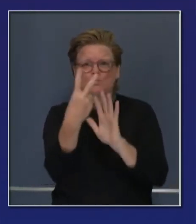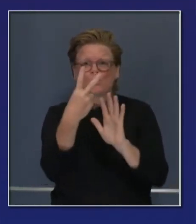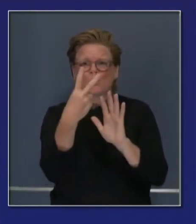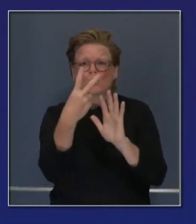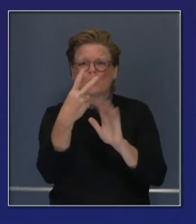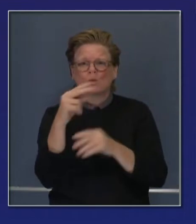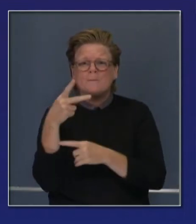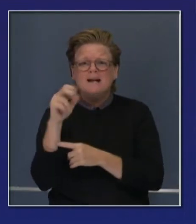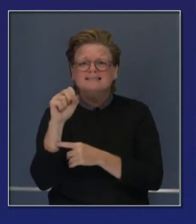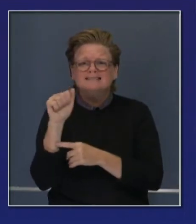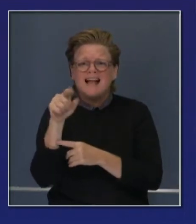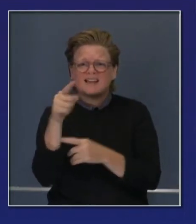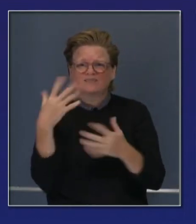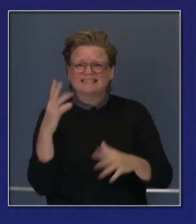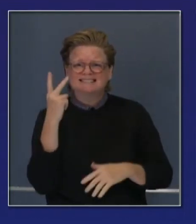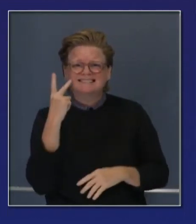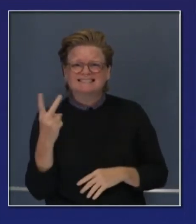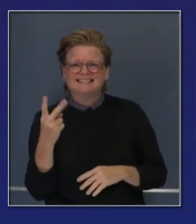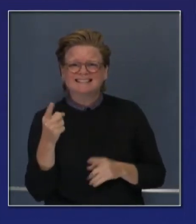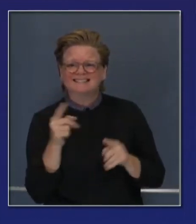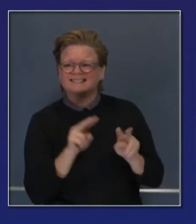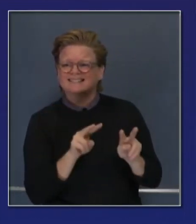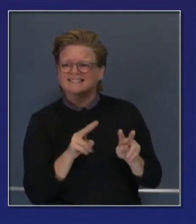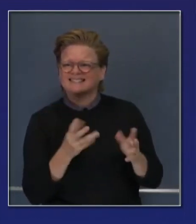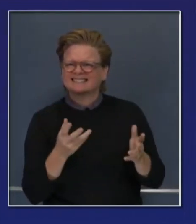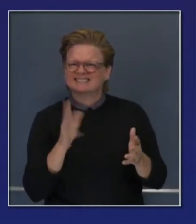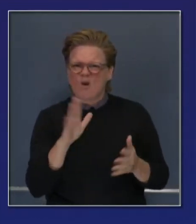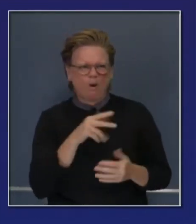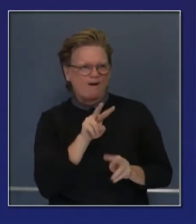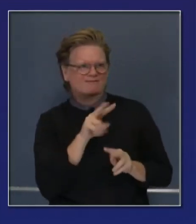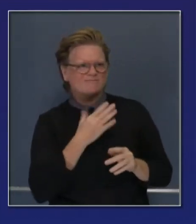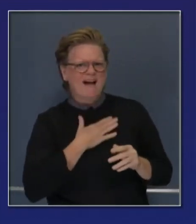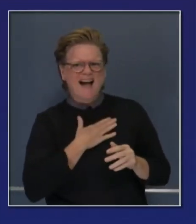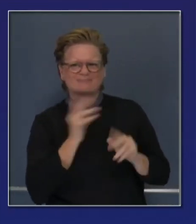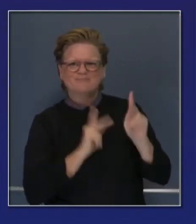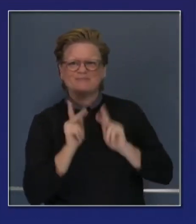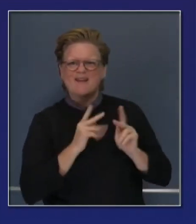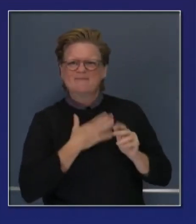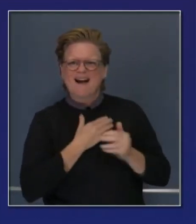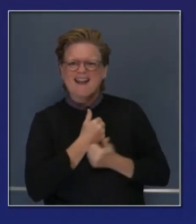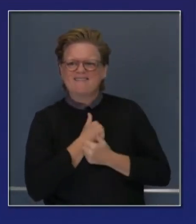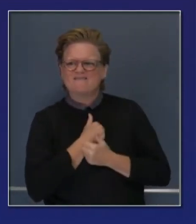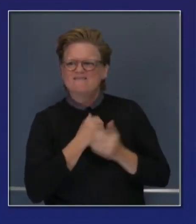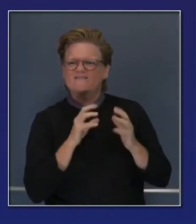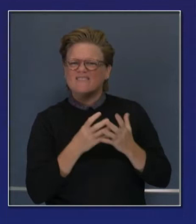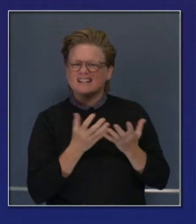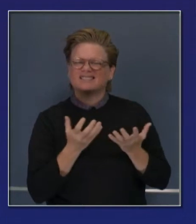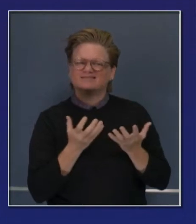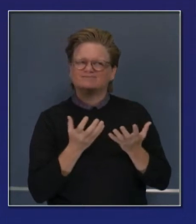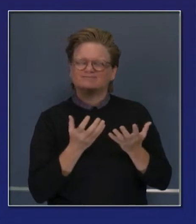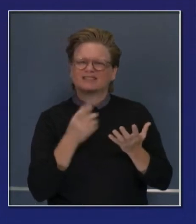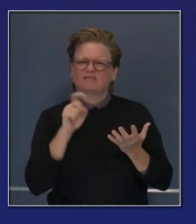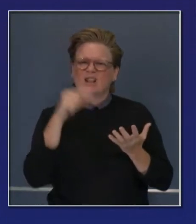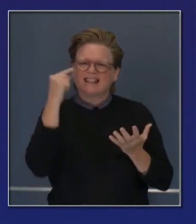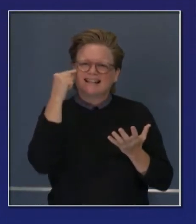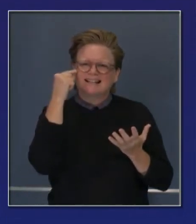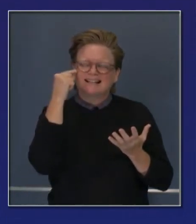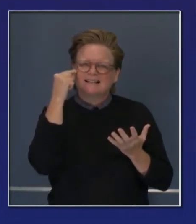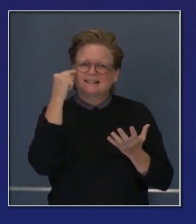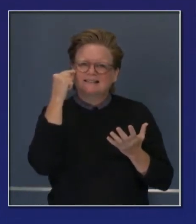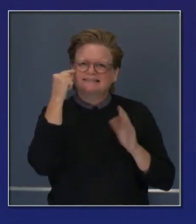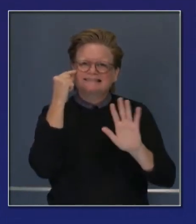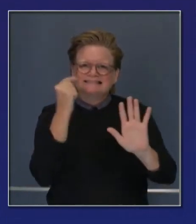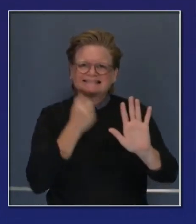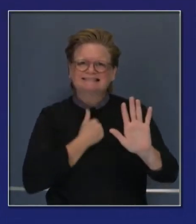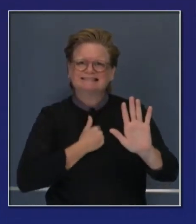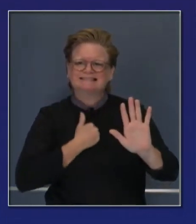you're protecting them and protecting yourself with face coverings and doing what you can to physically distance, even in those